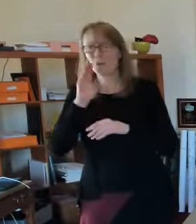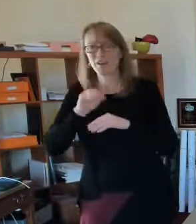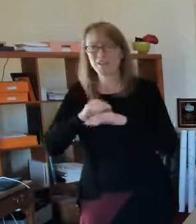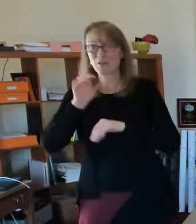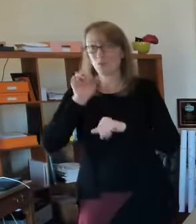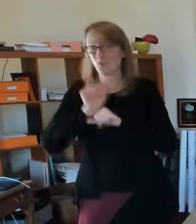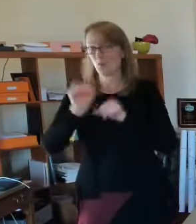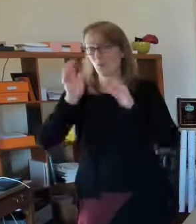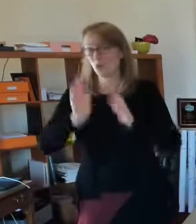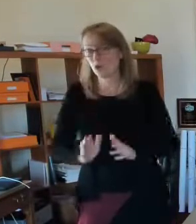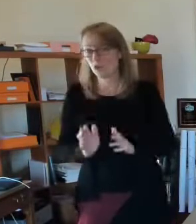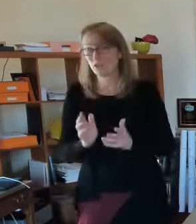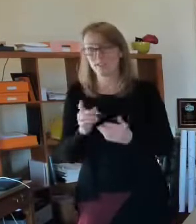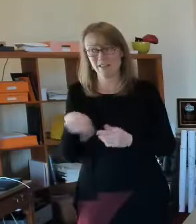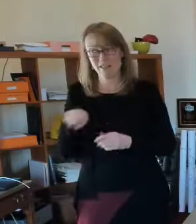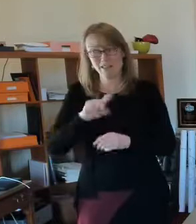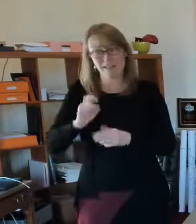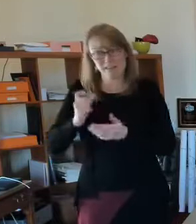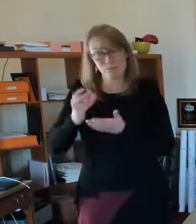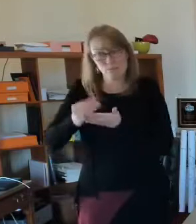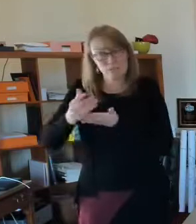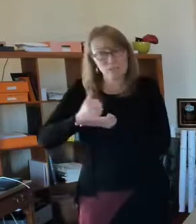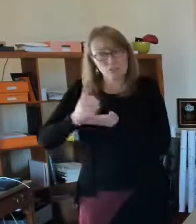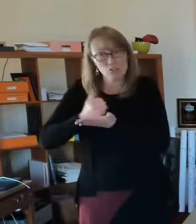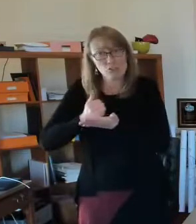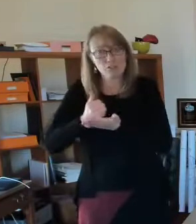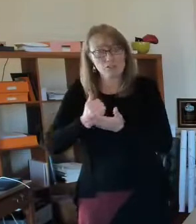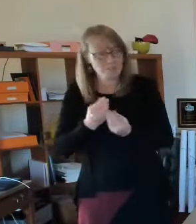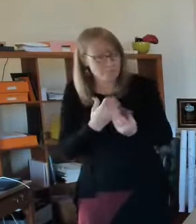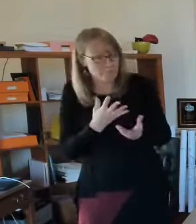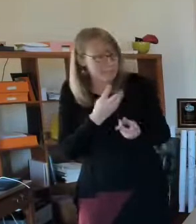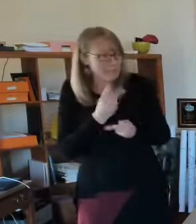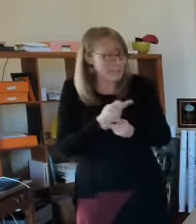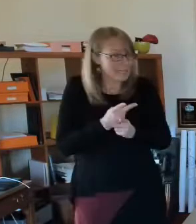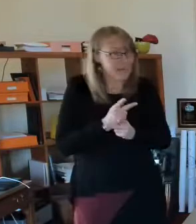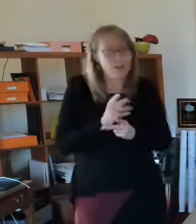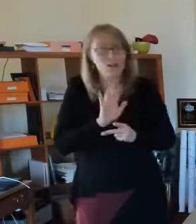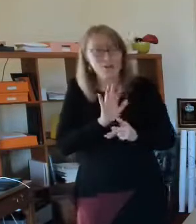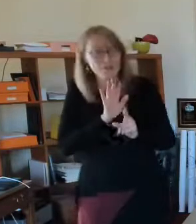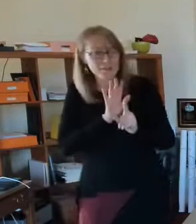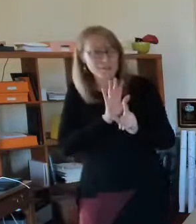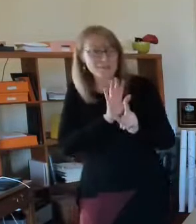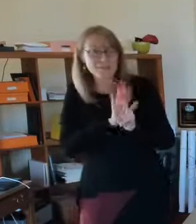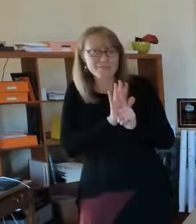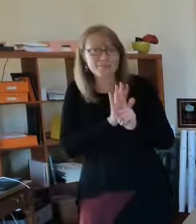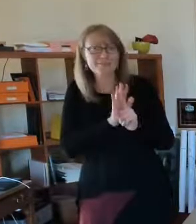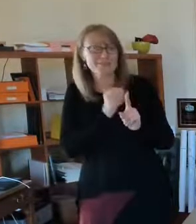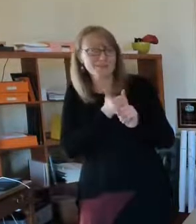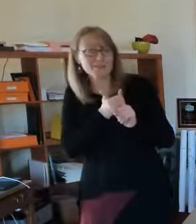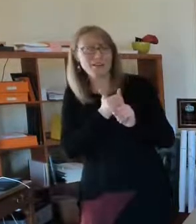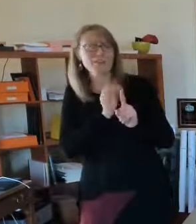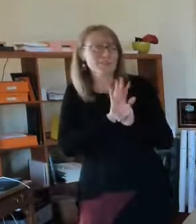to be able to provide for themselves, for their families, and without a job, it's very, very tough.